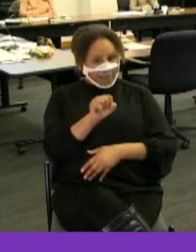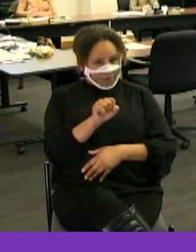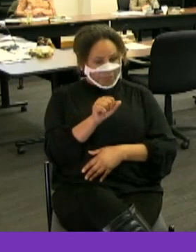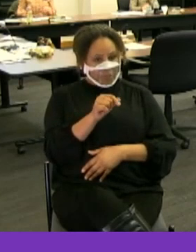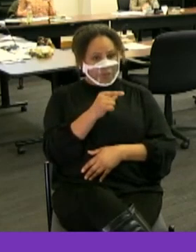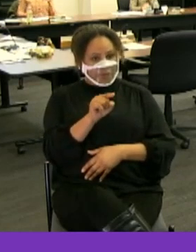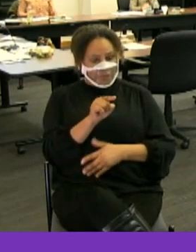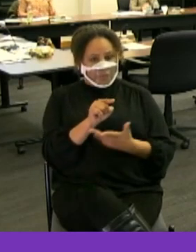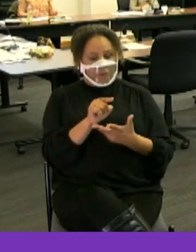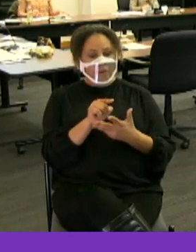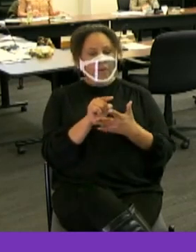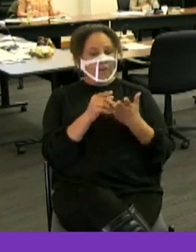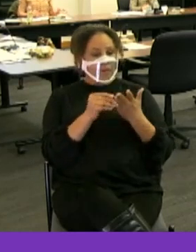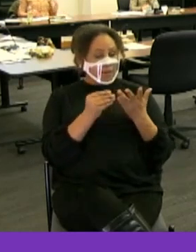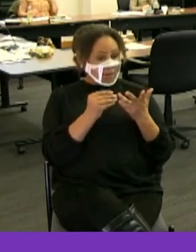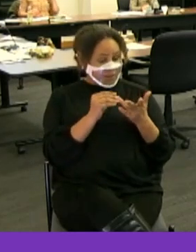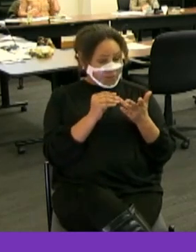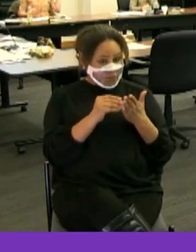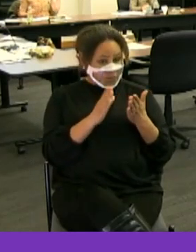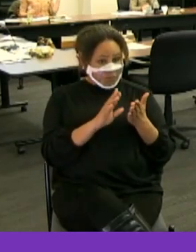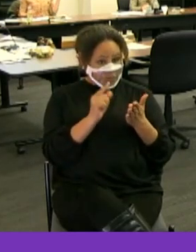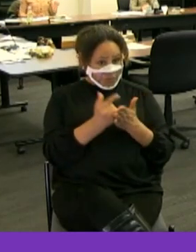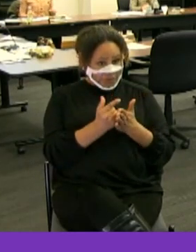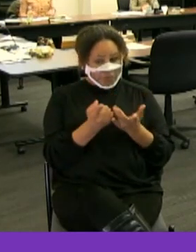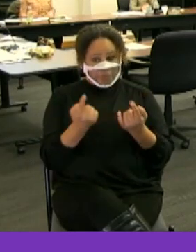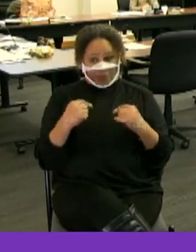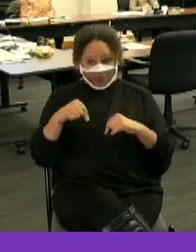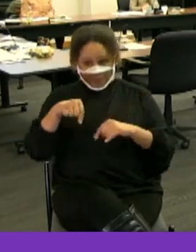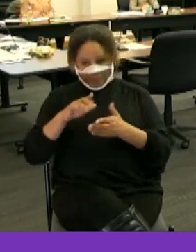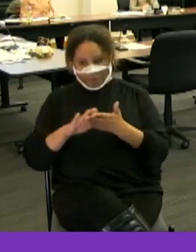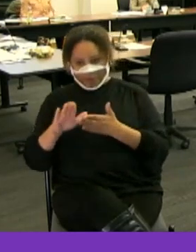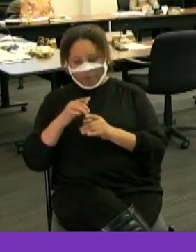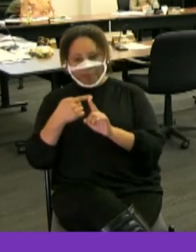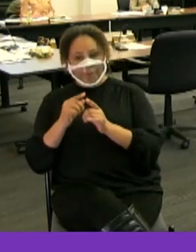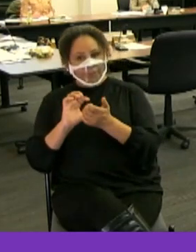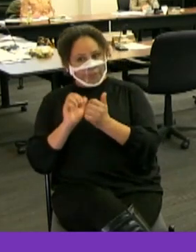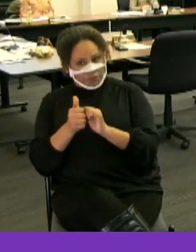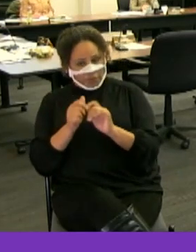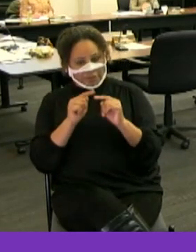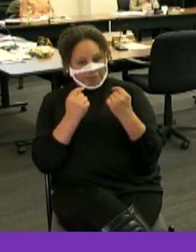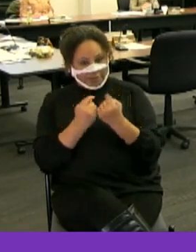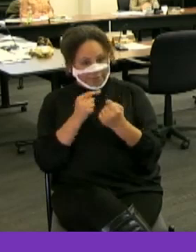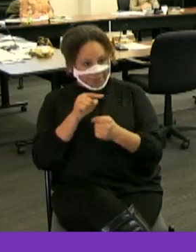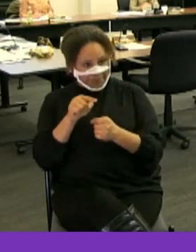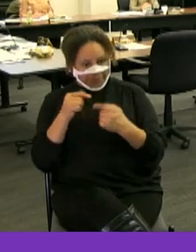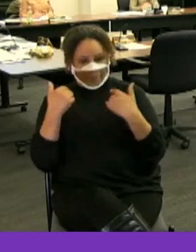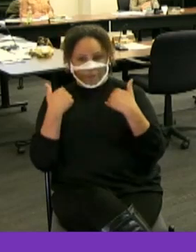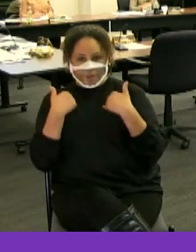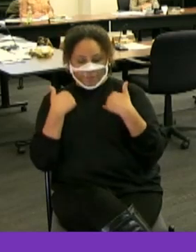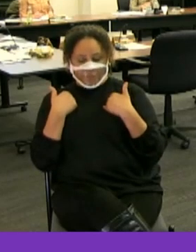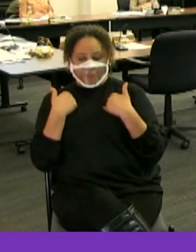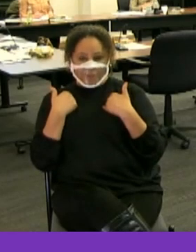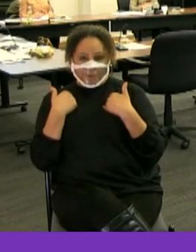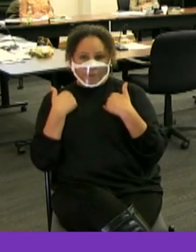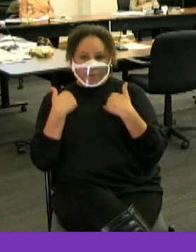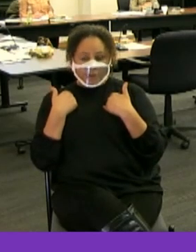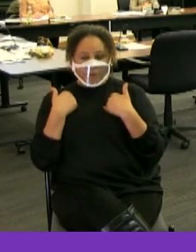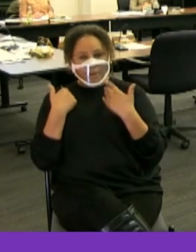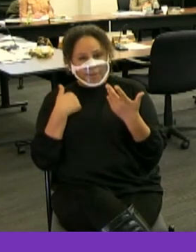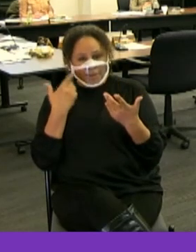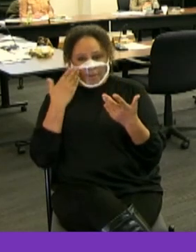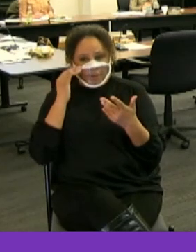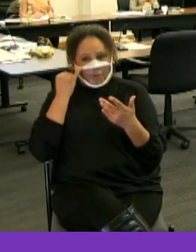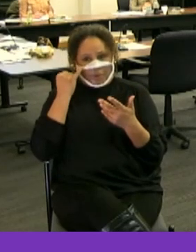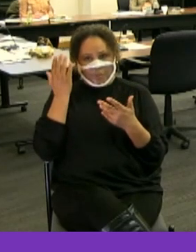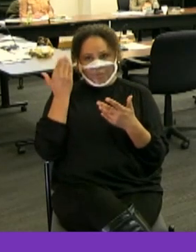for the matriculation rate. We're looking for the sports and the teams that they have that would I don't